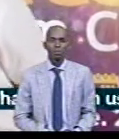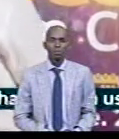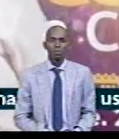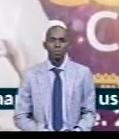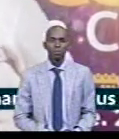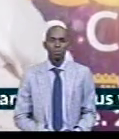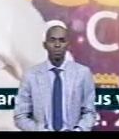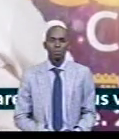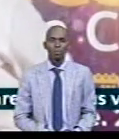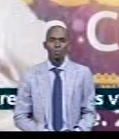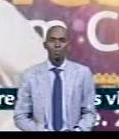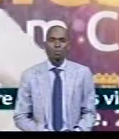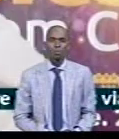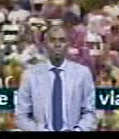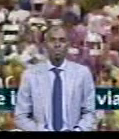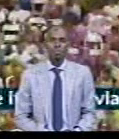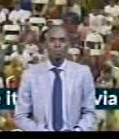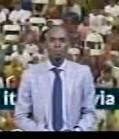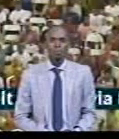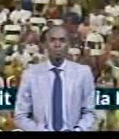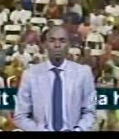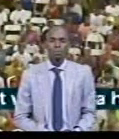ayarista. Praise the